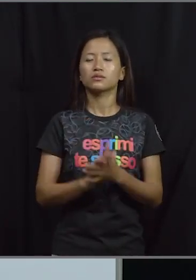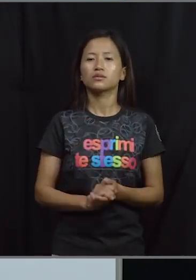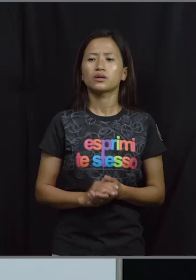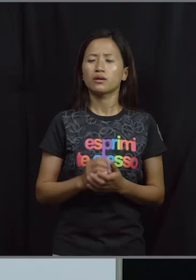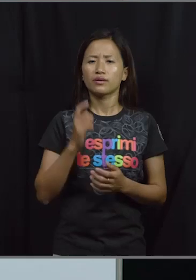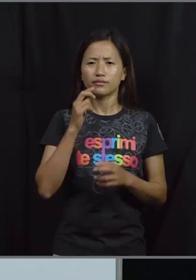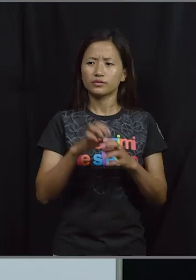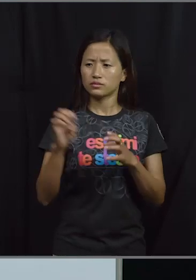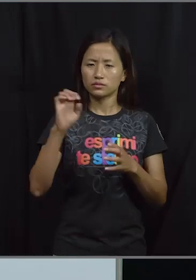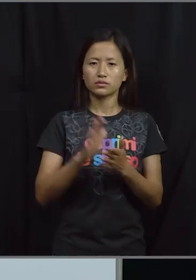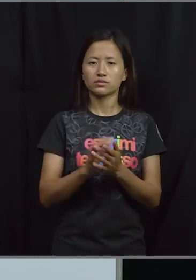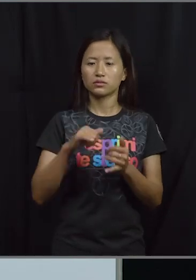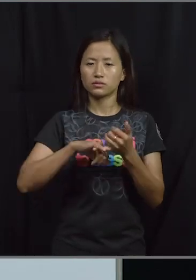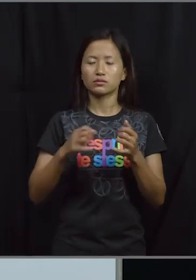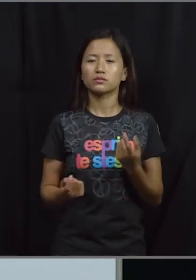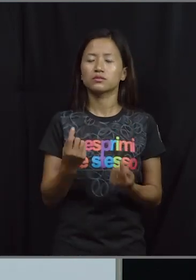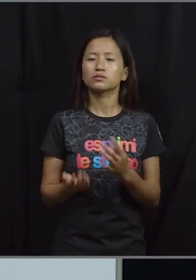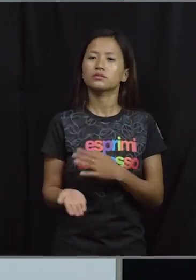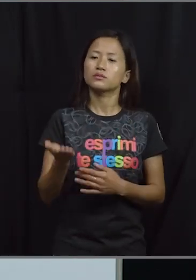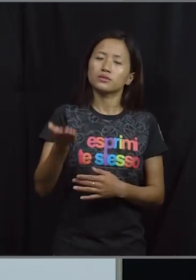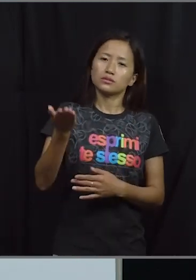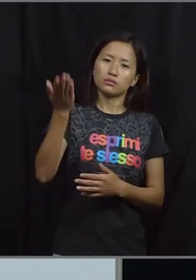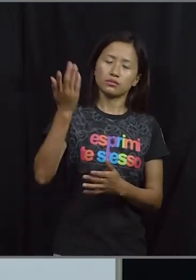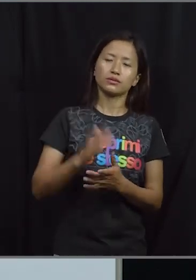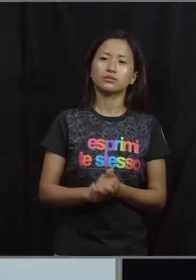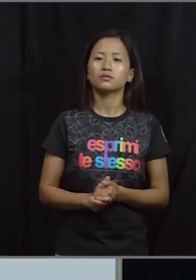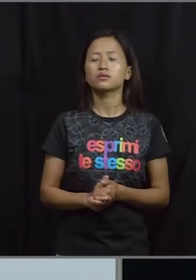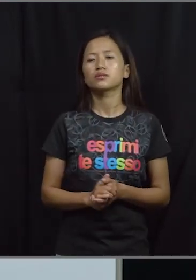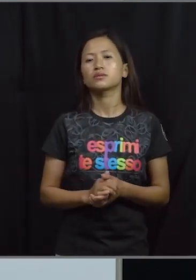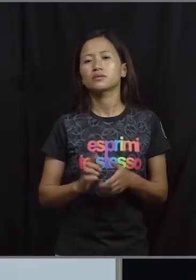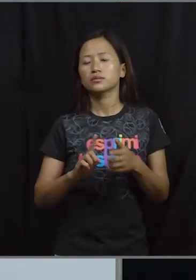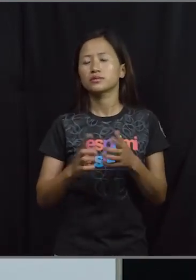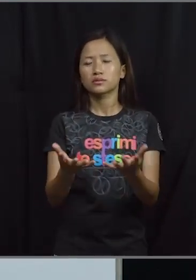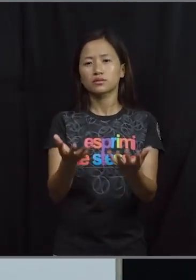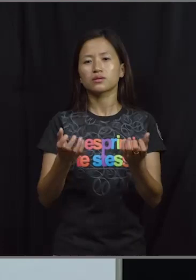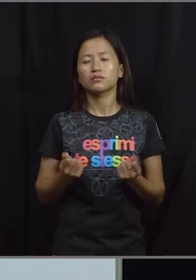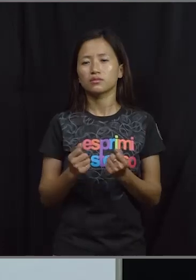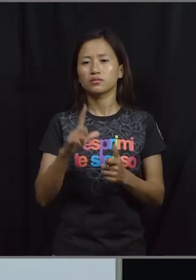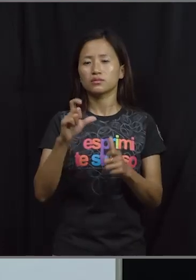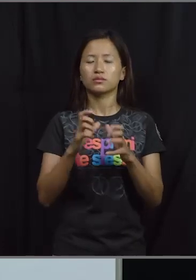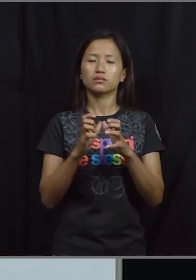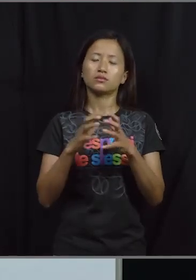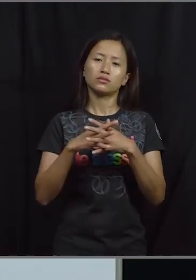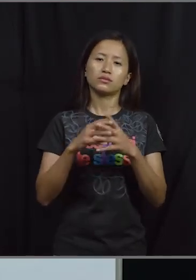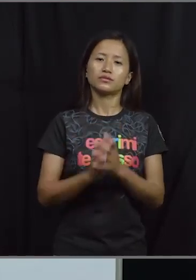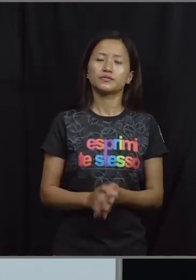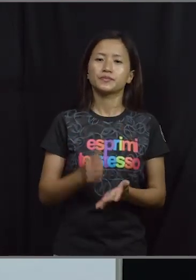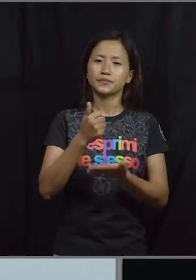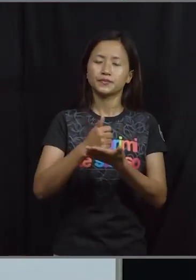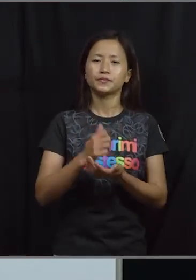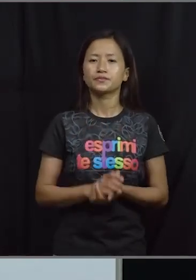price rises, demand is still rising. And therefore, this is also an exception to the law of demand. Then we